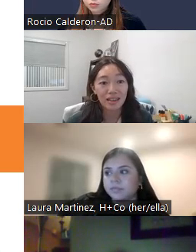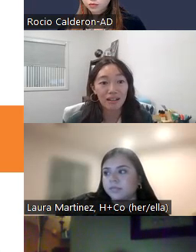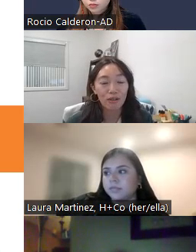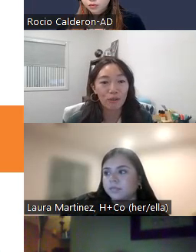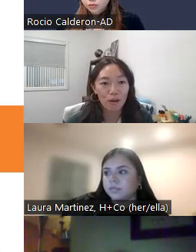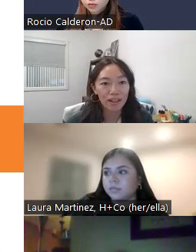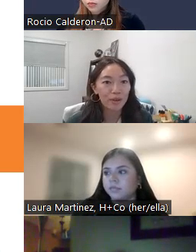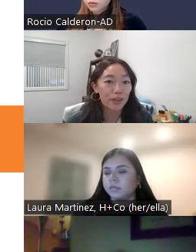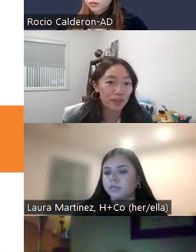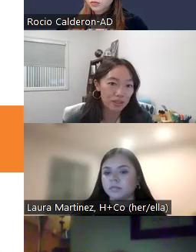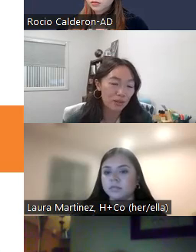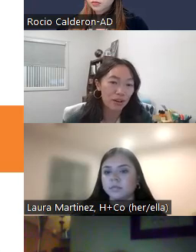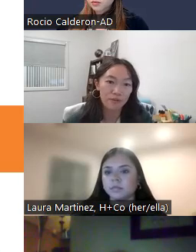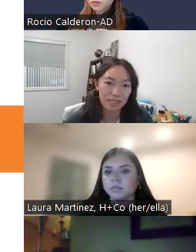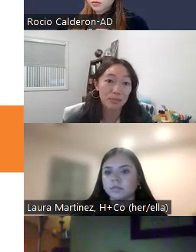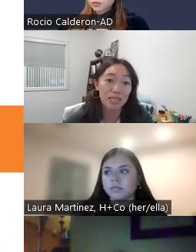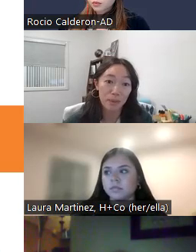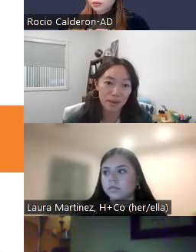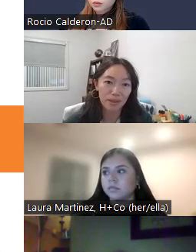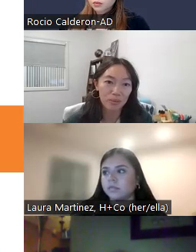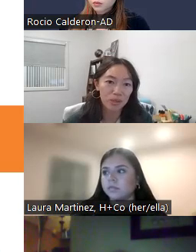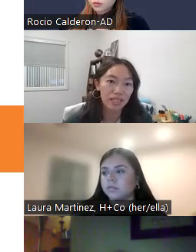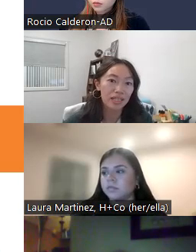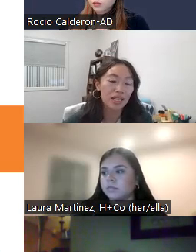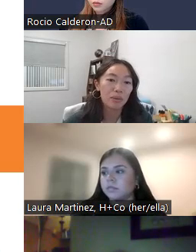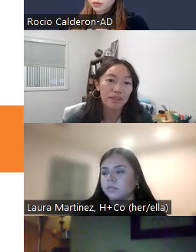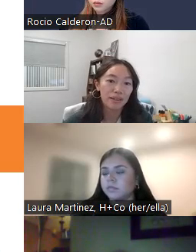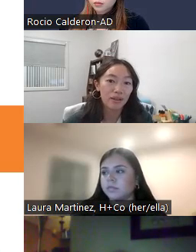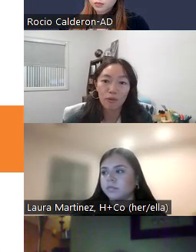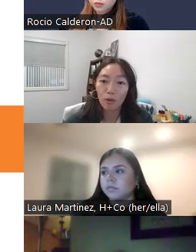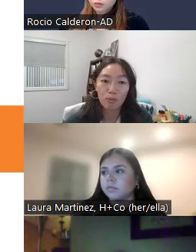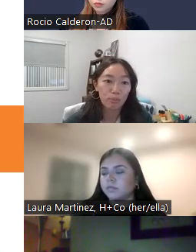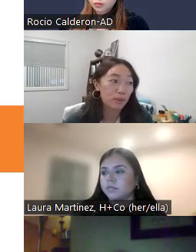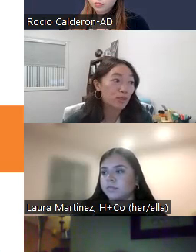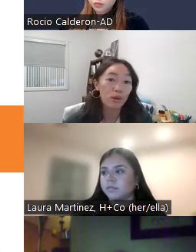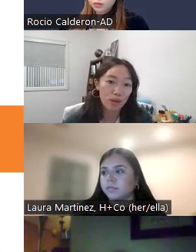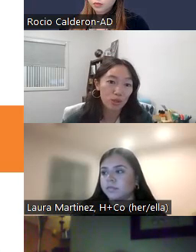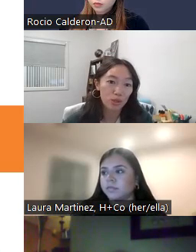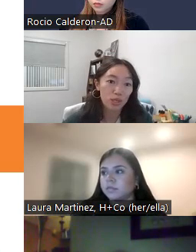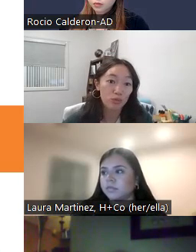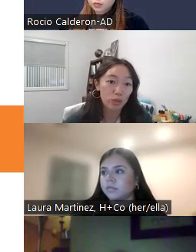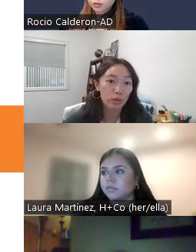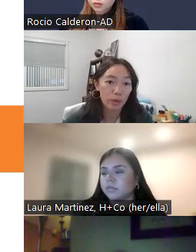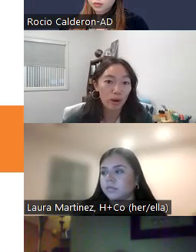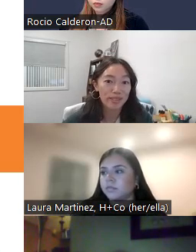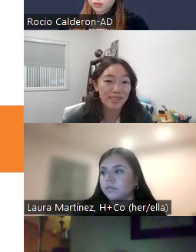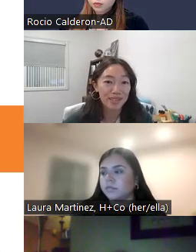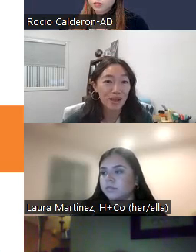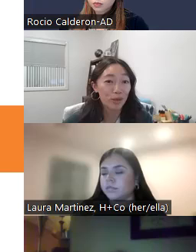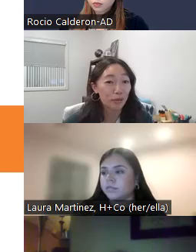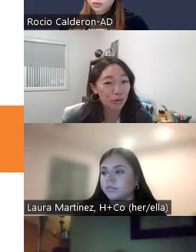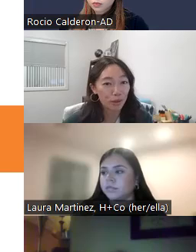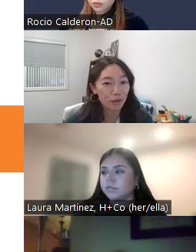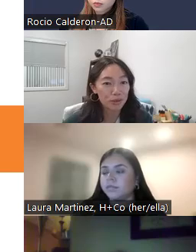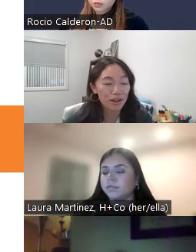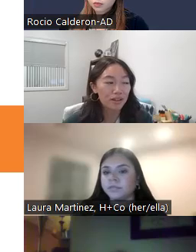to see overall. I know that there's still a lot of funds to be spent in the community, but I think for pretty much all the measures, there's really great progress and things